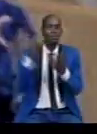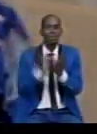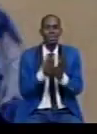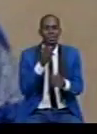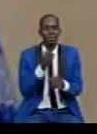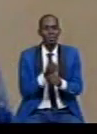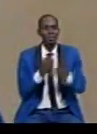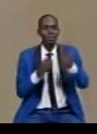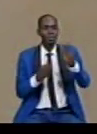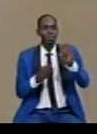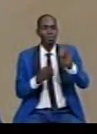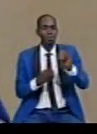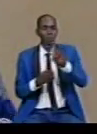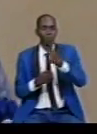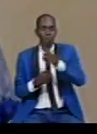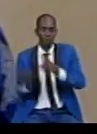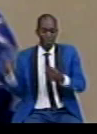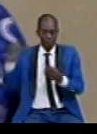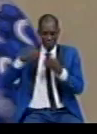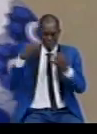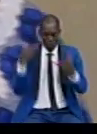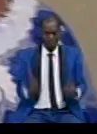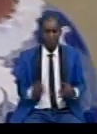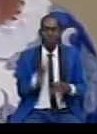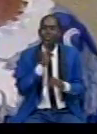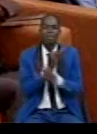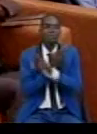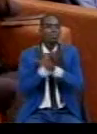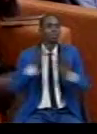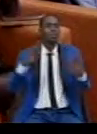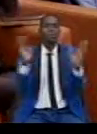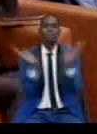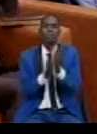tobacco, even up till now. Praise the